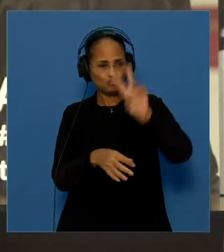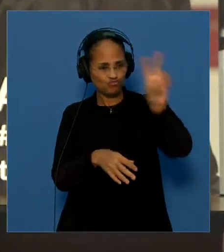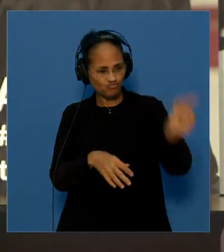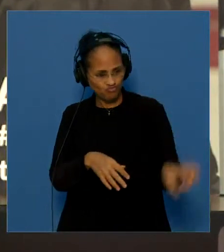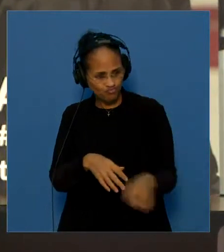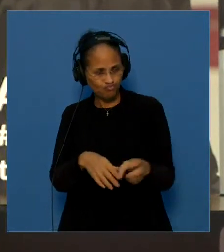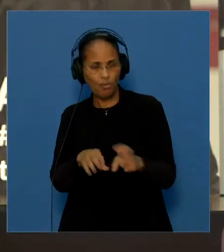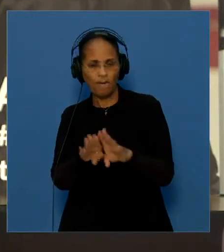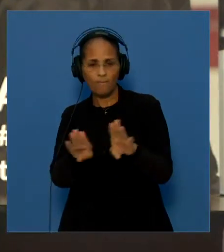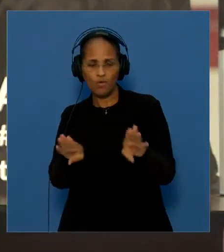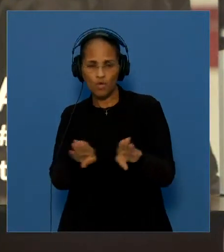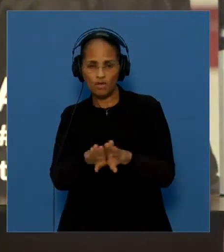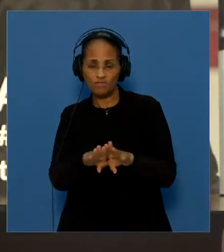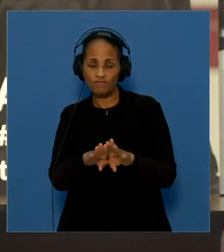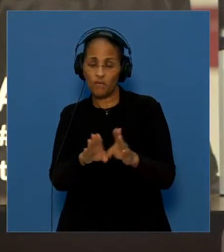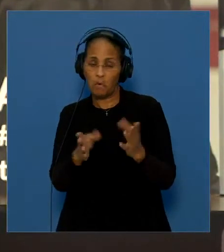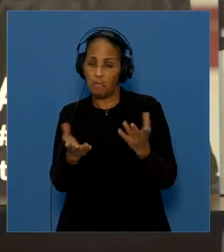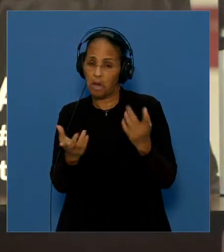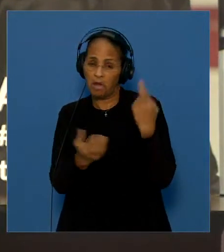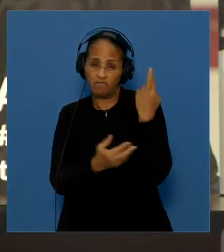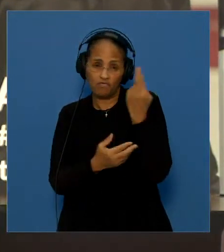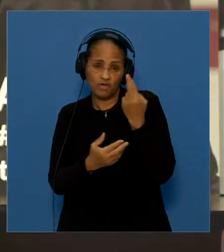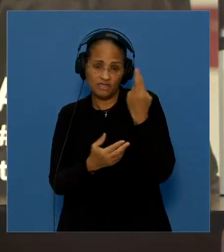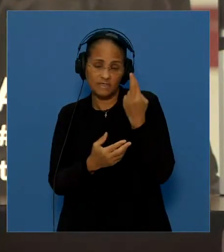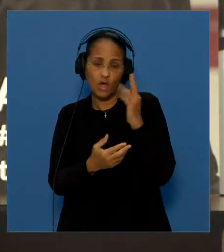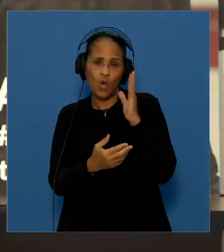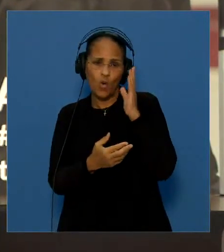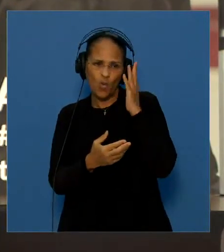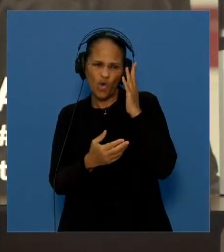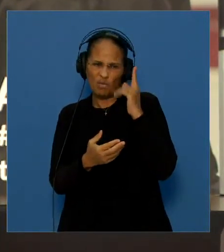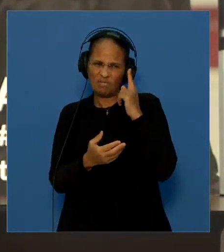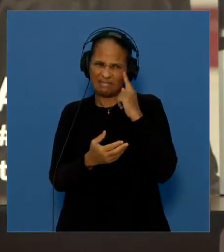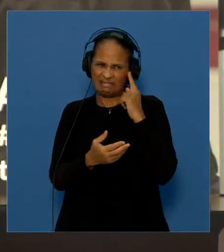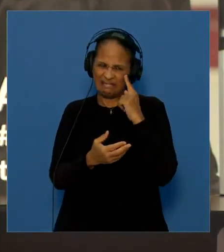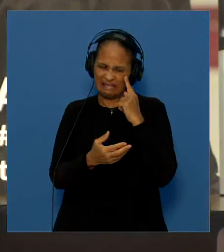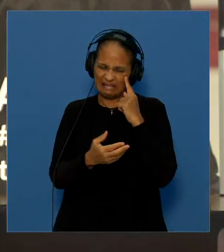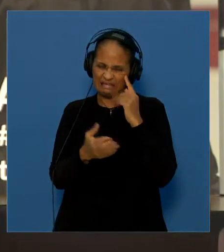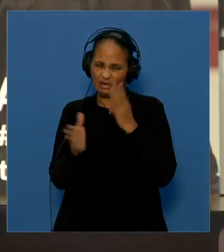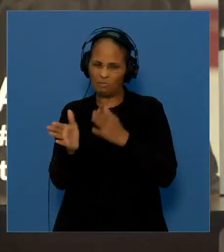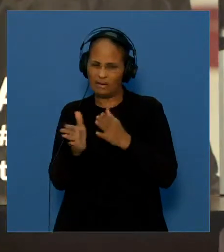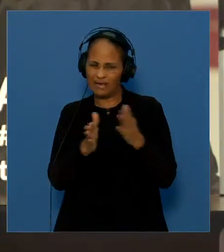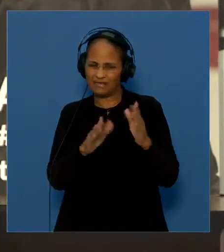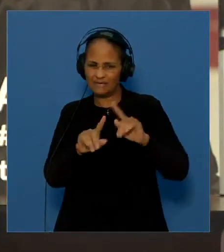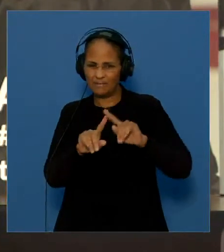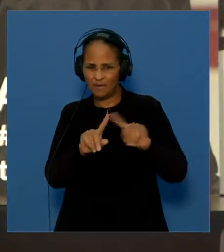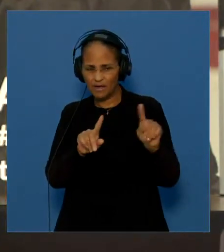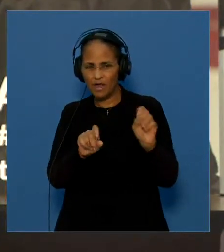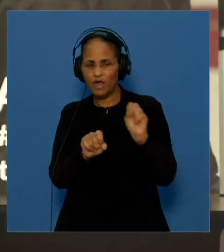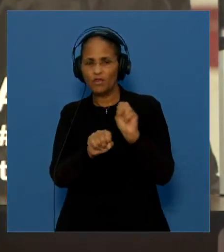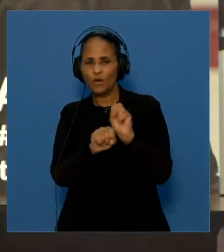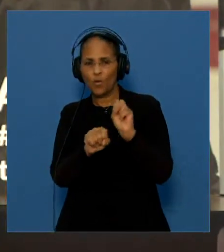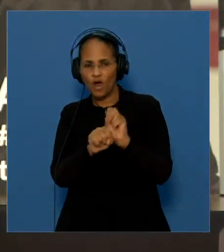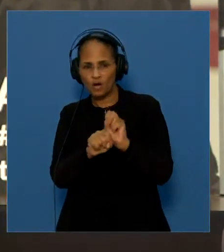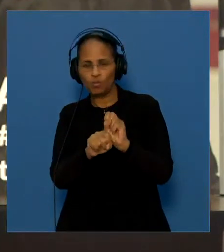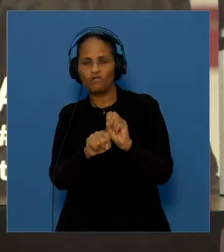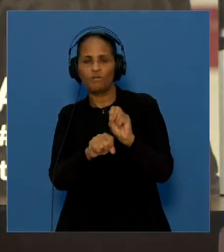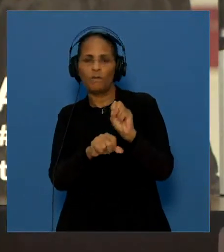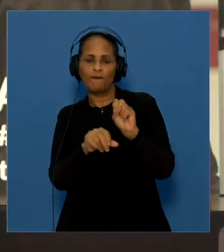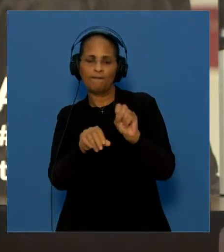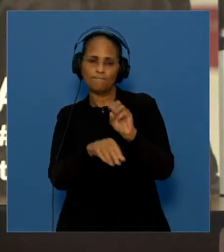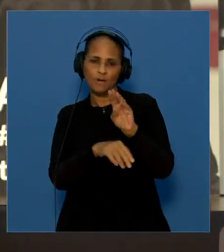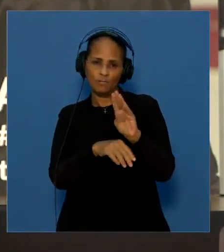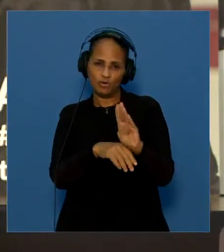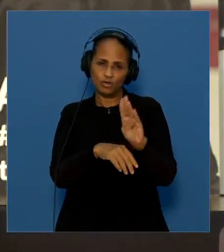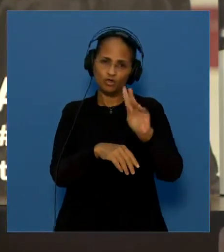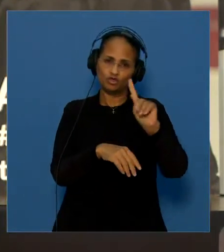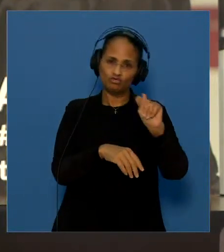for whatever reason may reconsider their plans, but I know that in the work with the Bermuda Tourism Authority, and as I'd